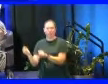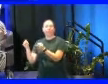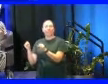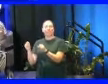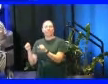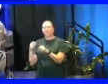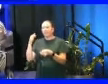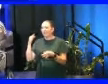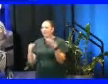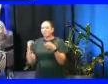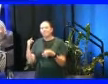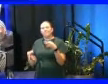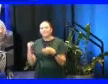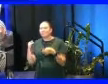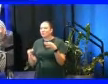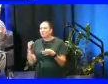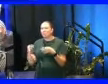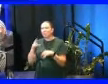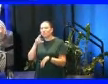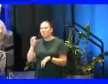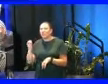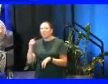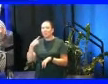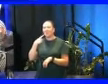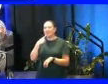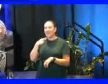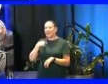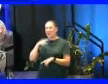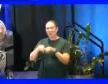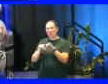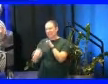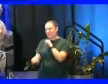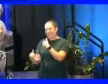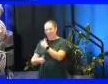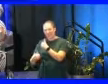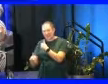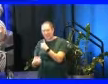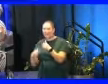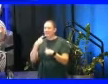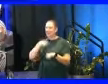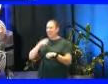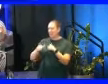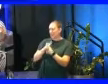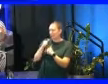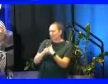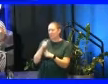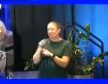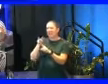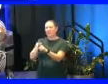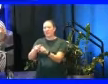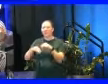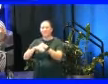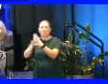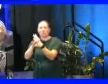She filed court order on me, restraining order, said I had weapons in the basement and I was dangerous. She filed it through virtual because